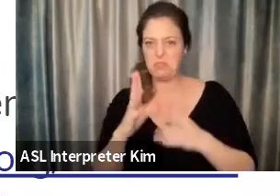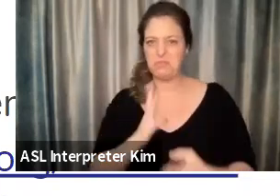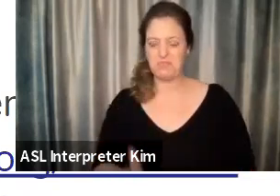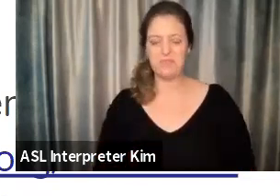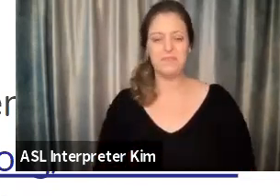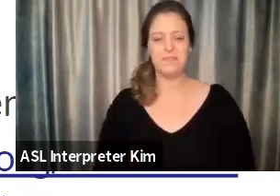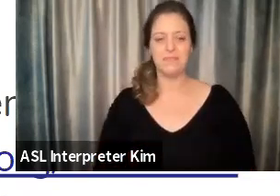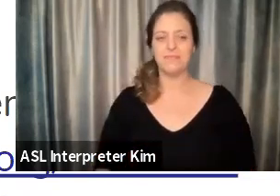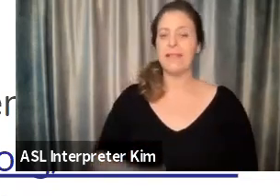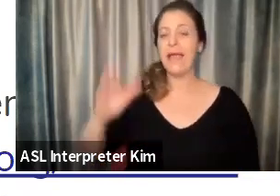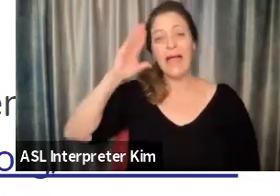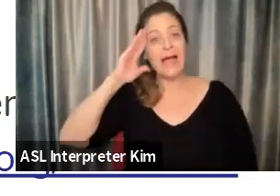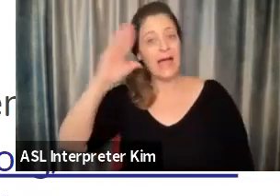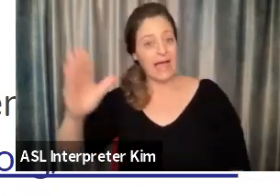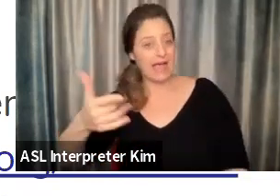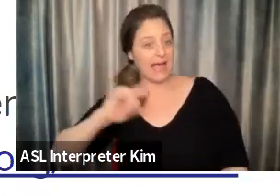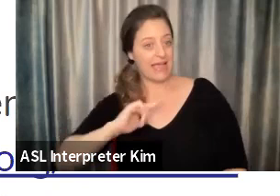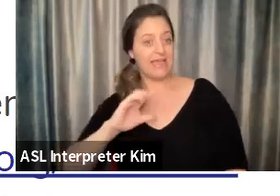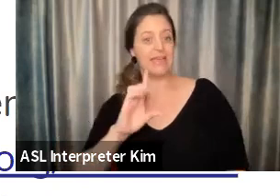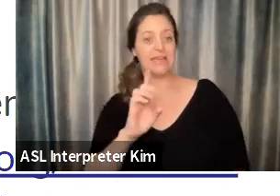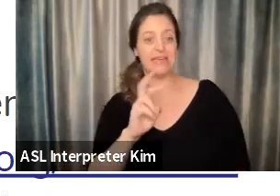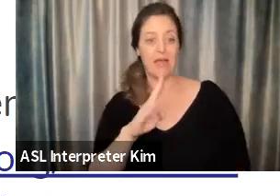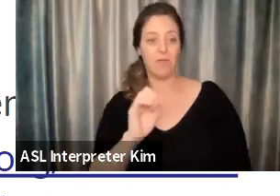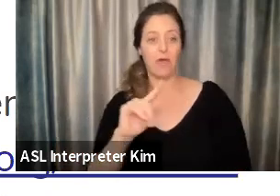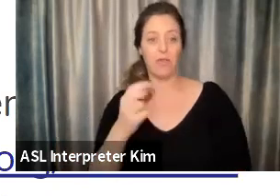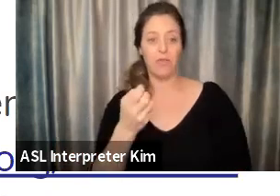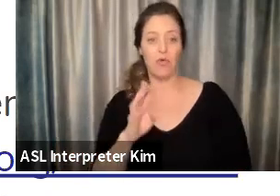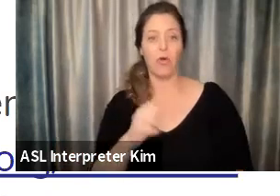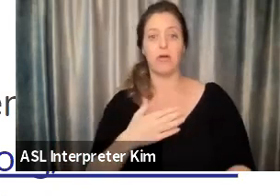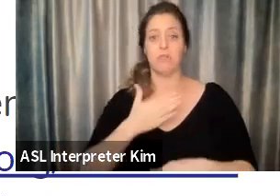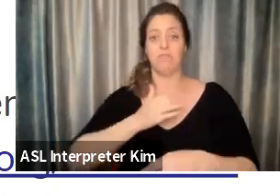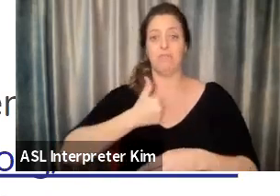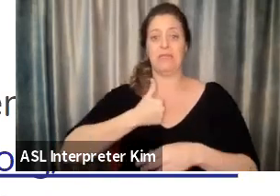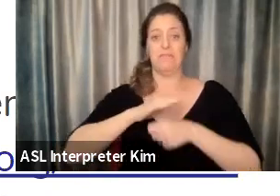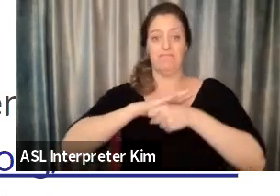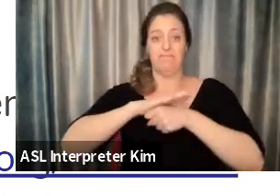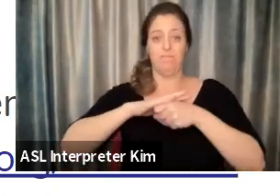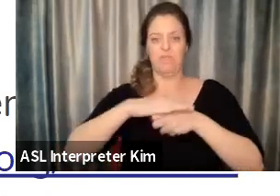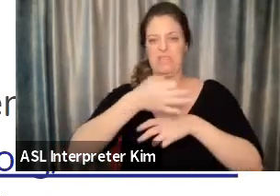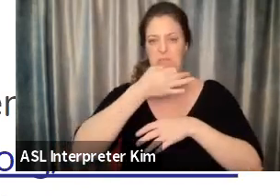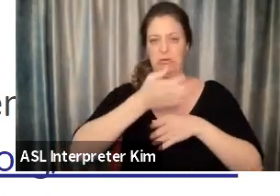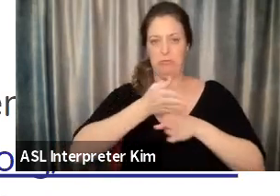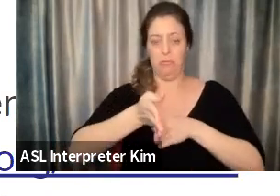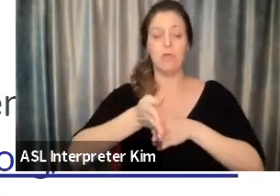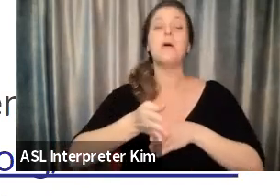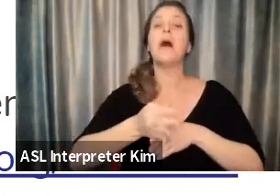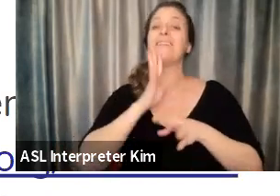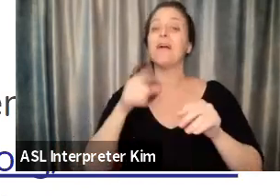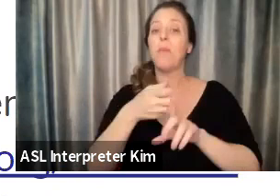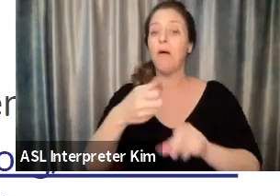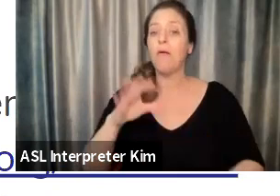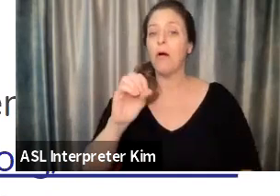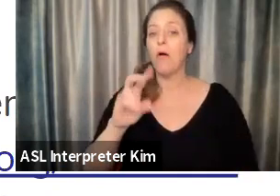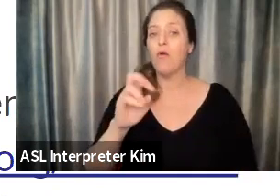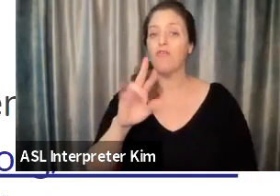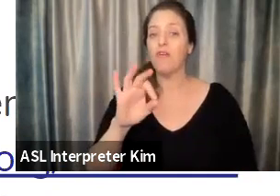And hi, I'm Deborah Thorne, and I'm an enrollment demographics specialist. Today, I'm going to speak to you regarding overflows, but